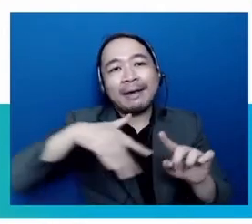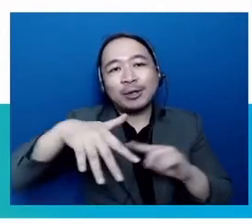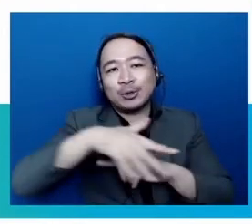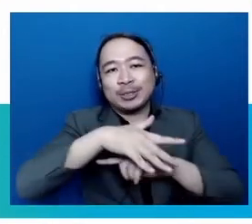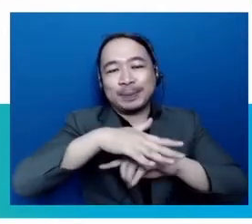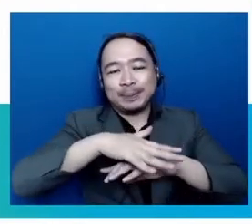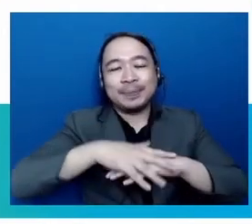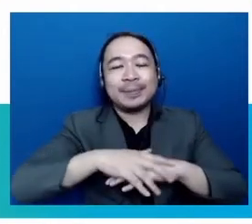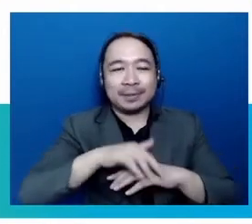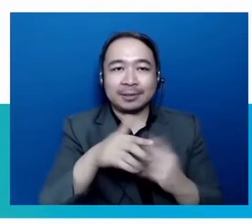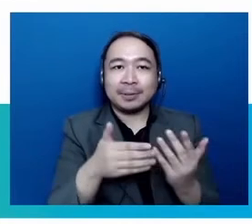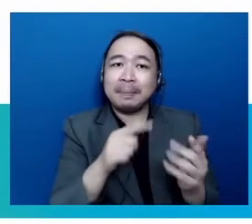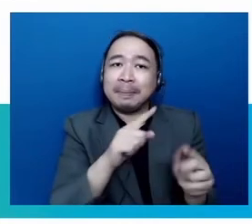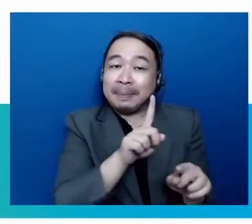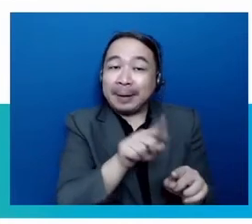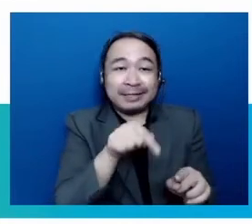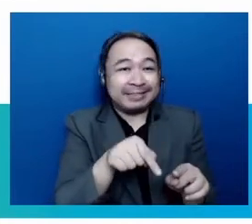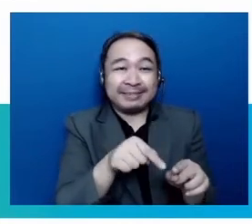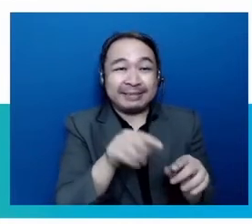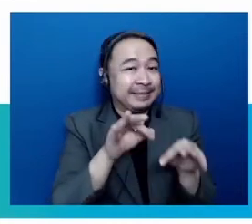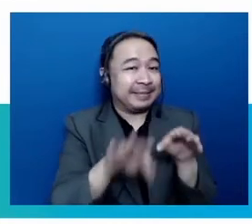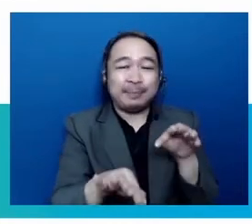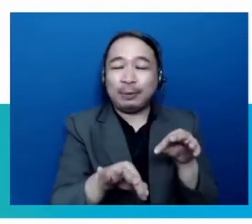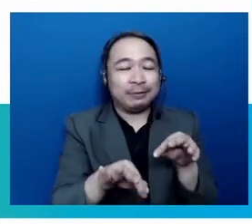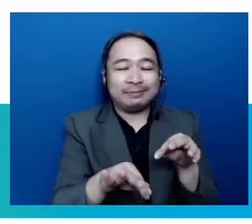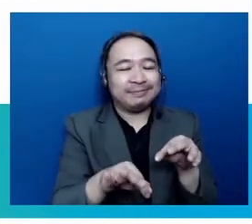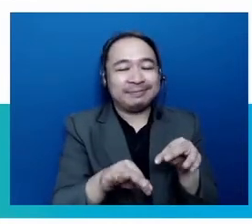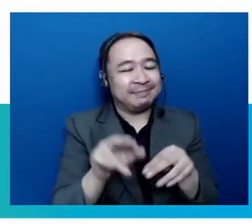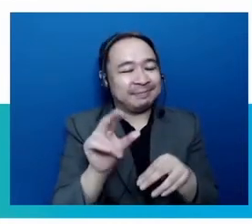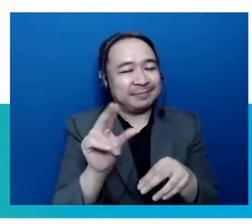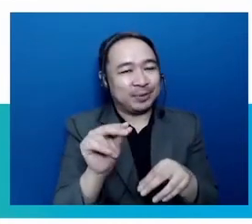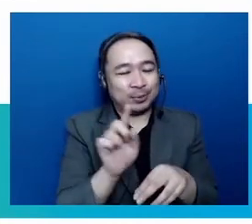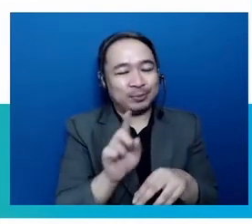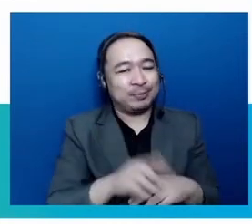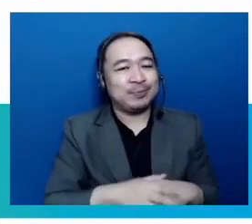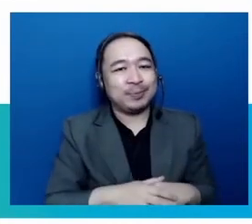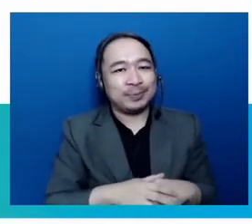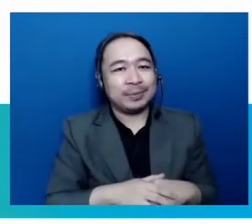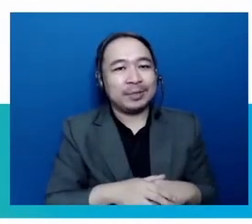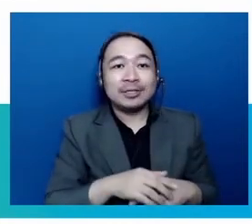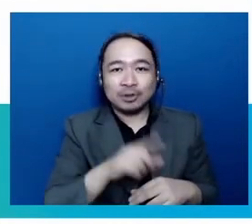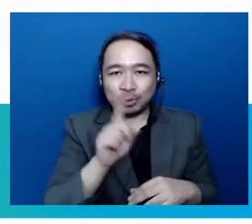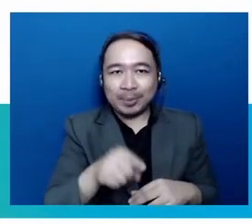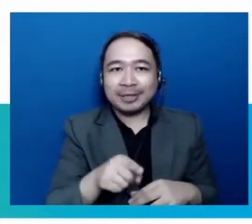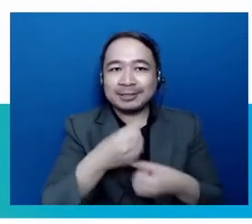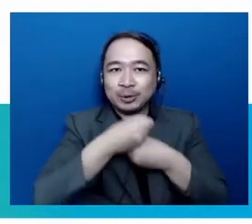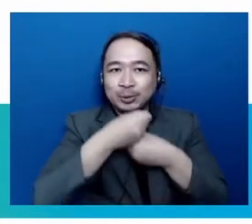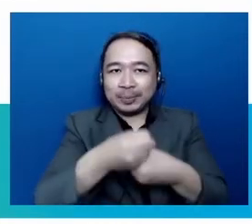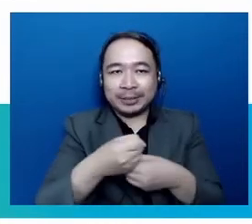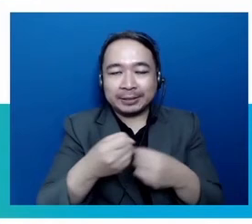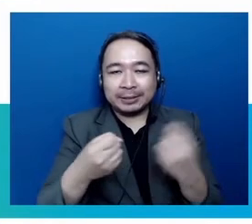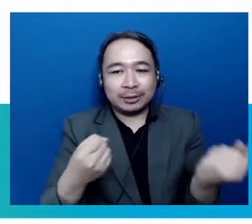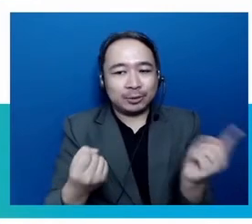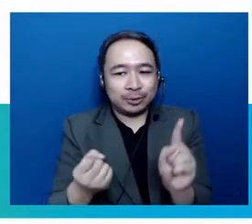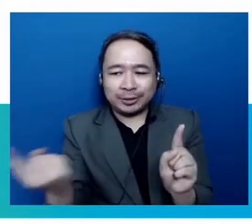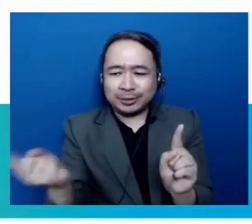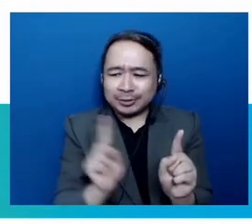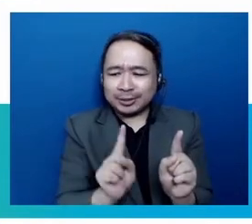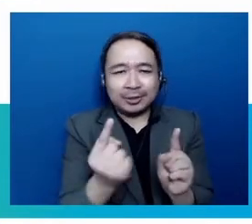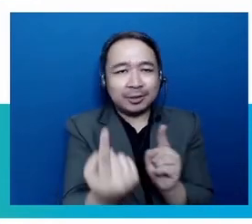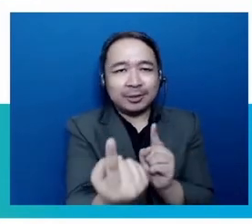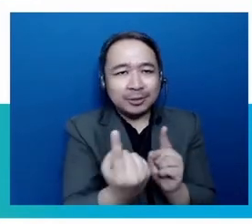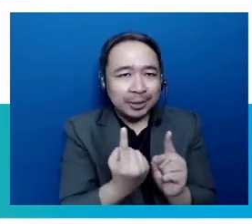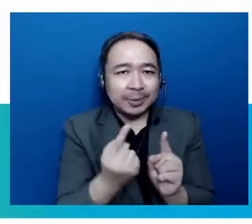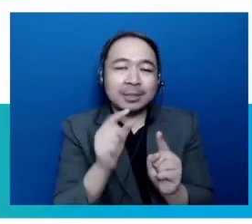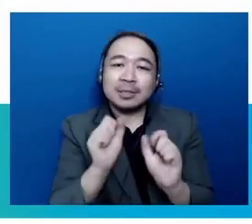So there we need to find a group of stakeholders that come together, that have access to different types